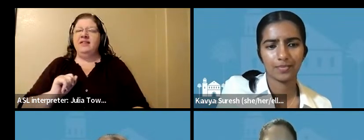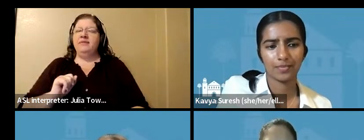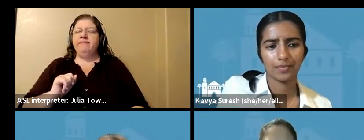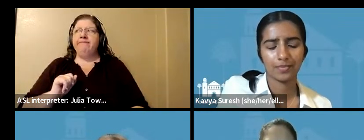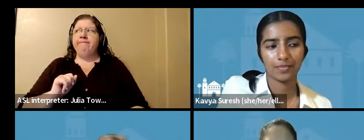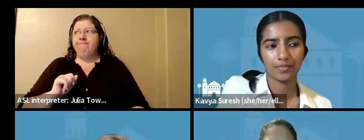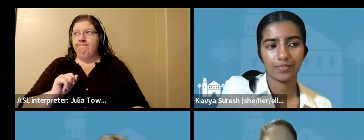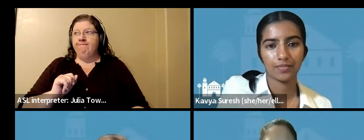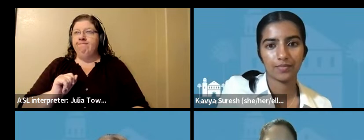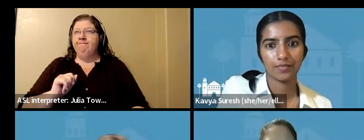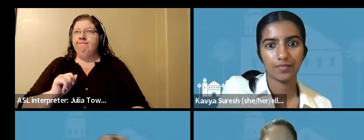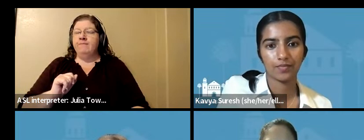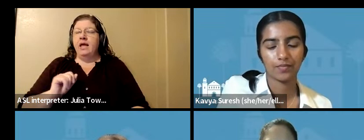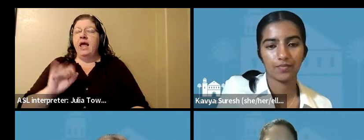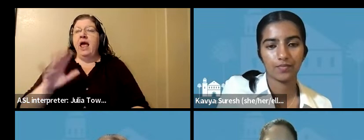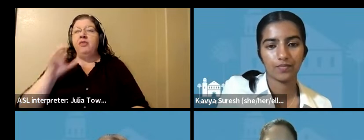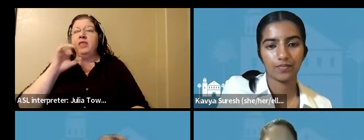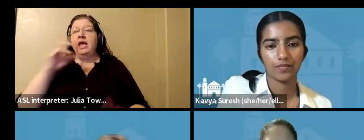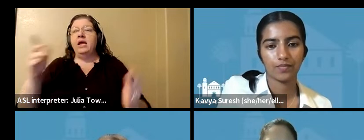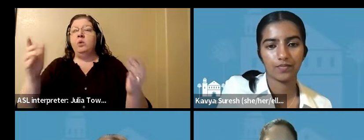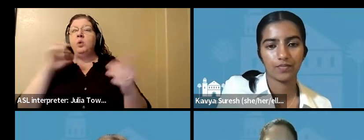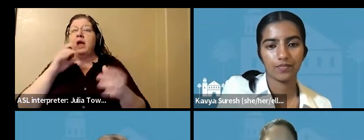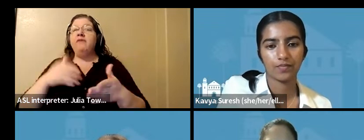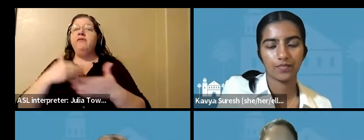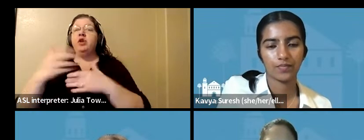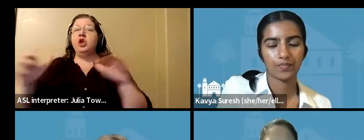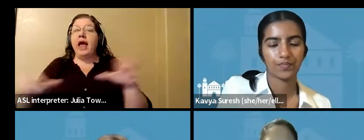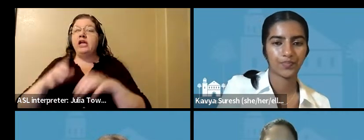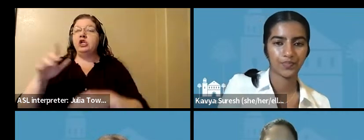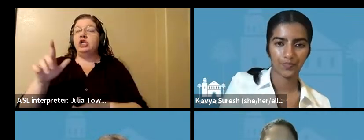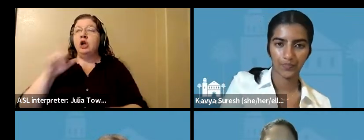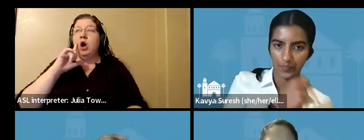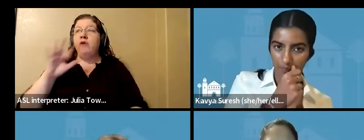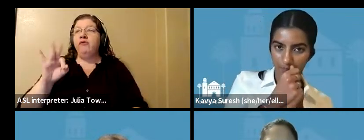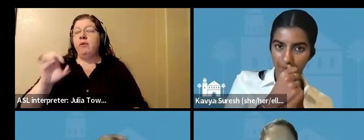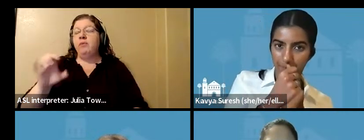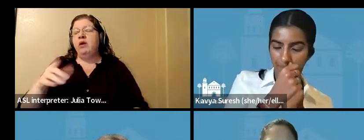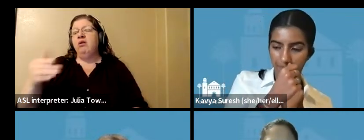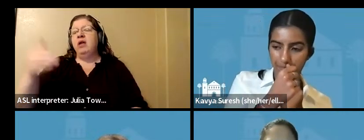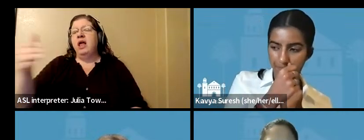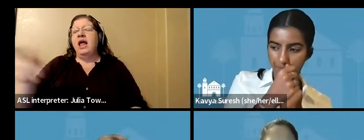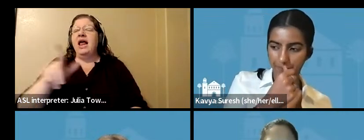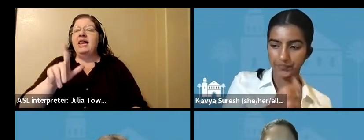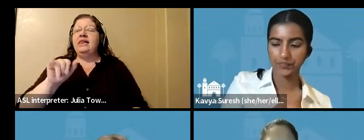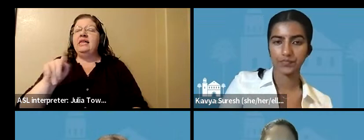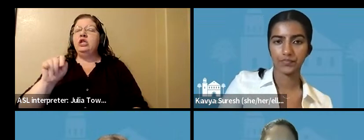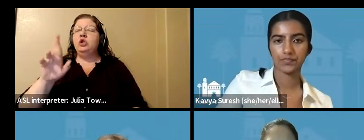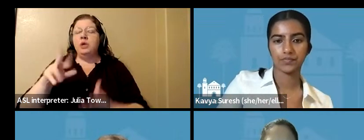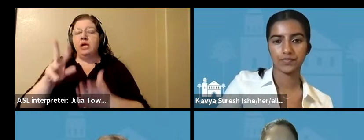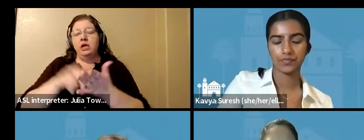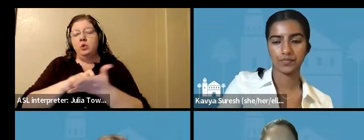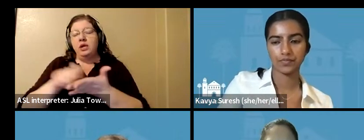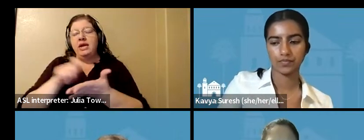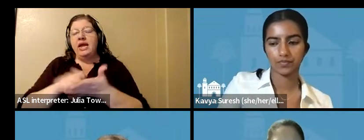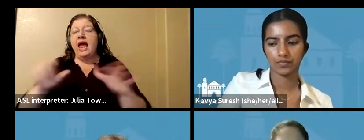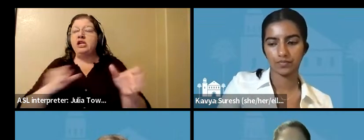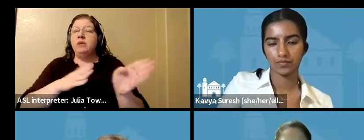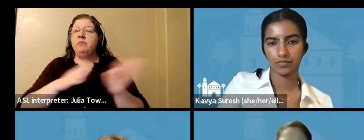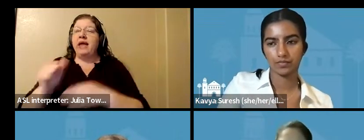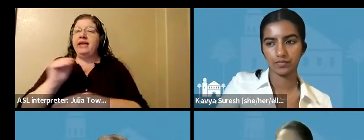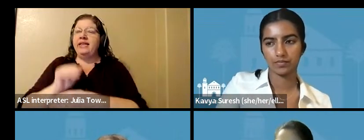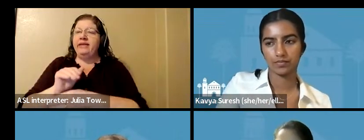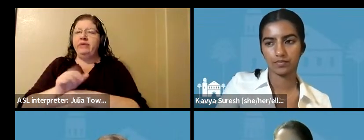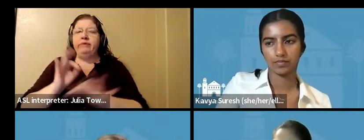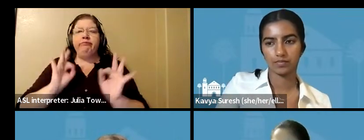That's upcoming. And then we obviously have a further action in February 23rd, a little farther out is a literary action plan. So in the evening. So I think we're good with